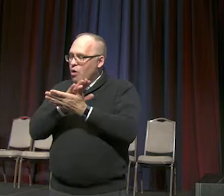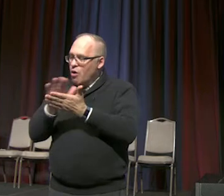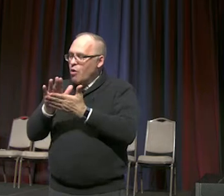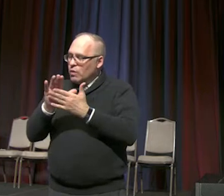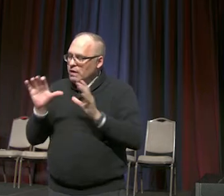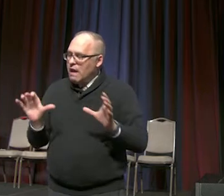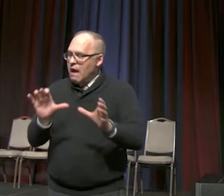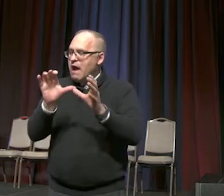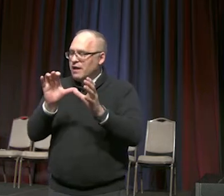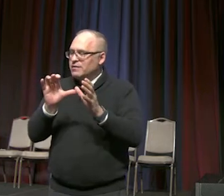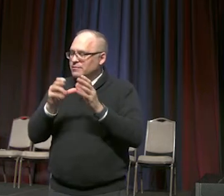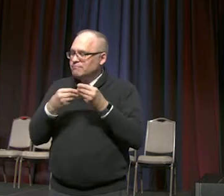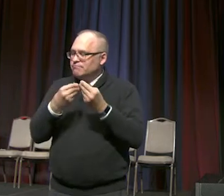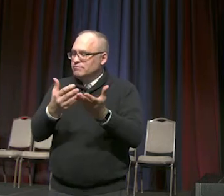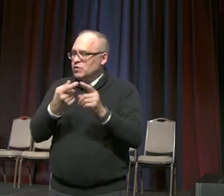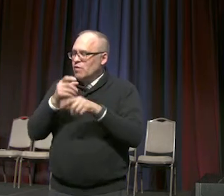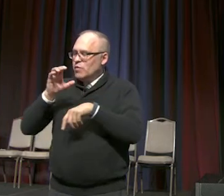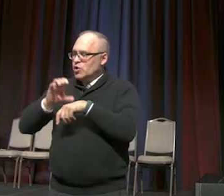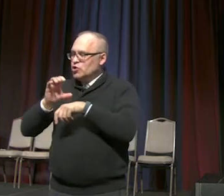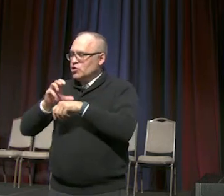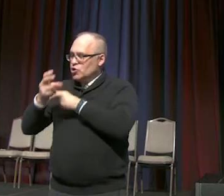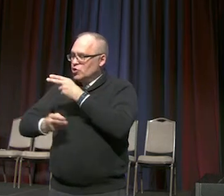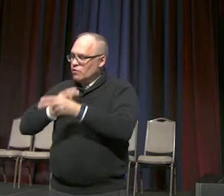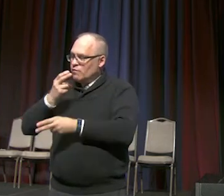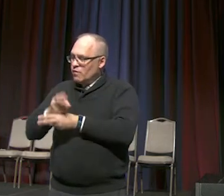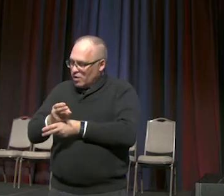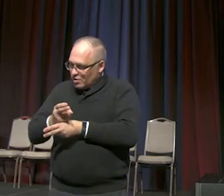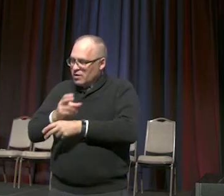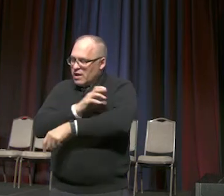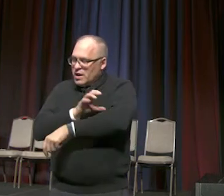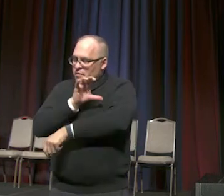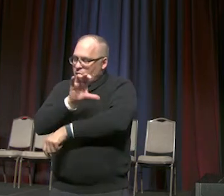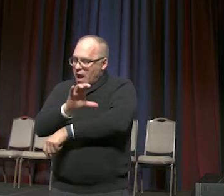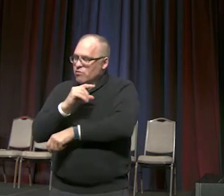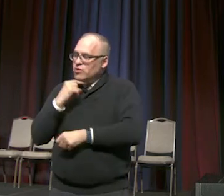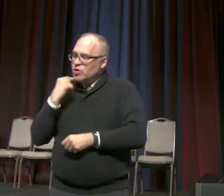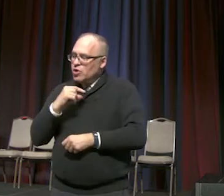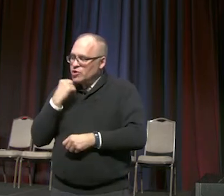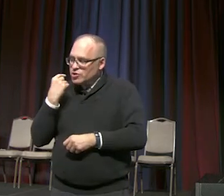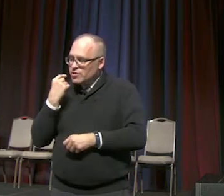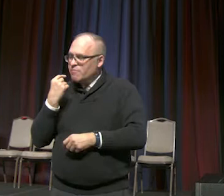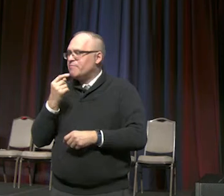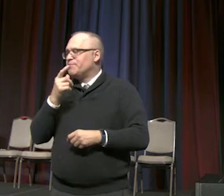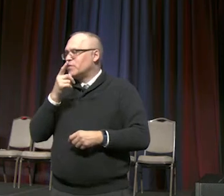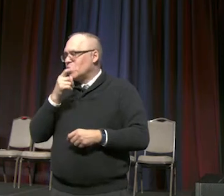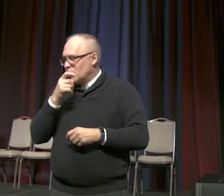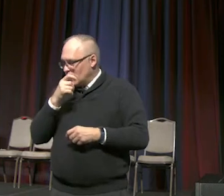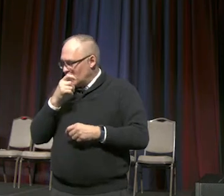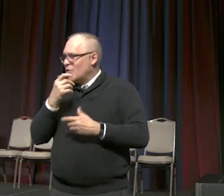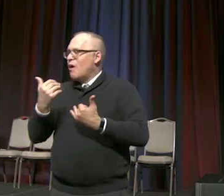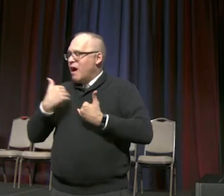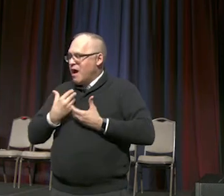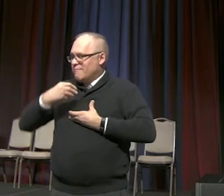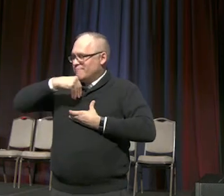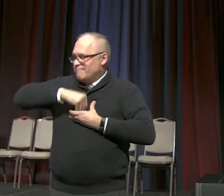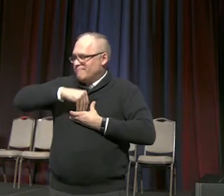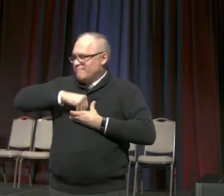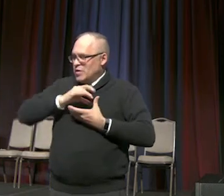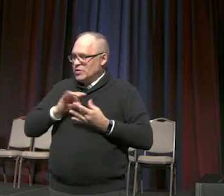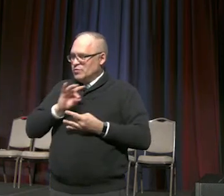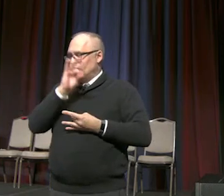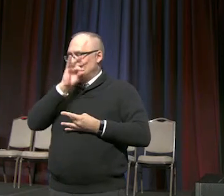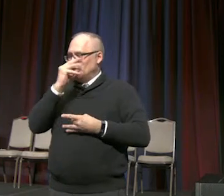holy act of the church universal that empowers clergy who manifest an inward and